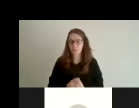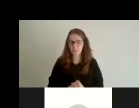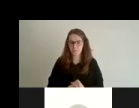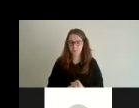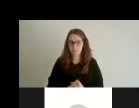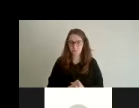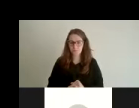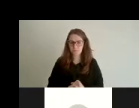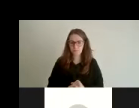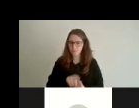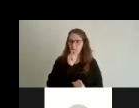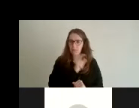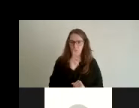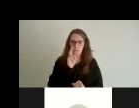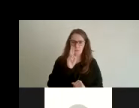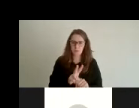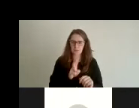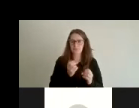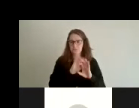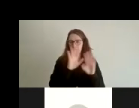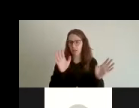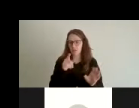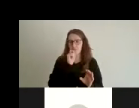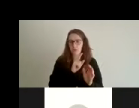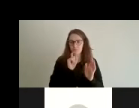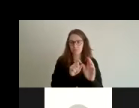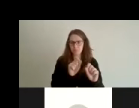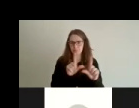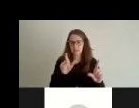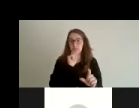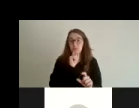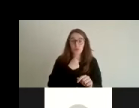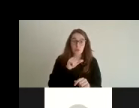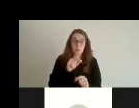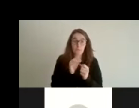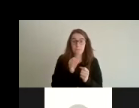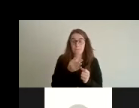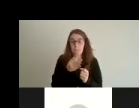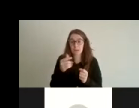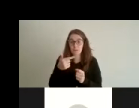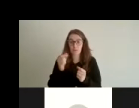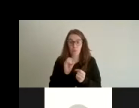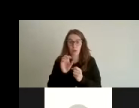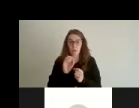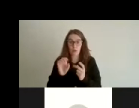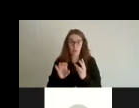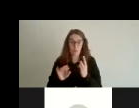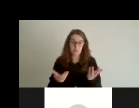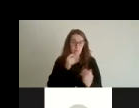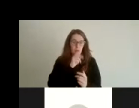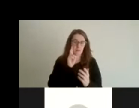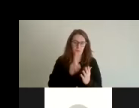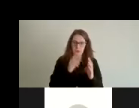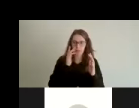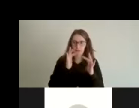And you can find it here, and I assume that those PowerPoints will be made available to the participants so you can find these things.